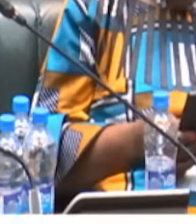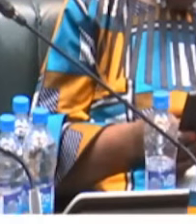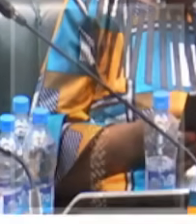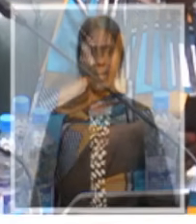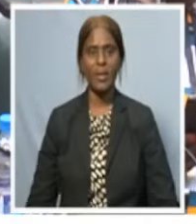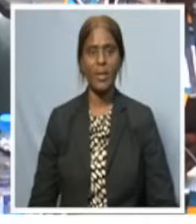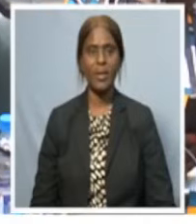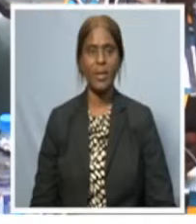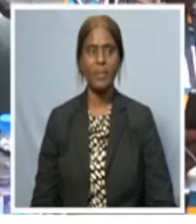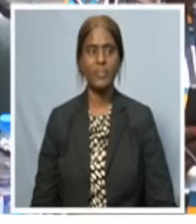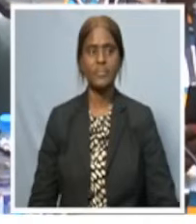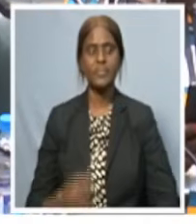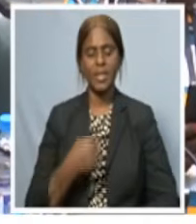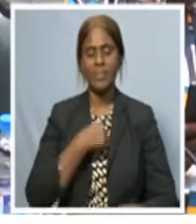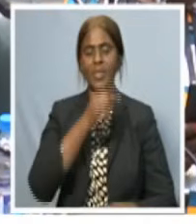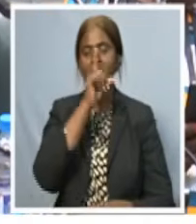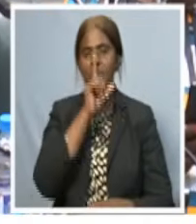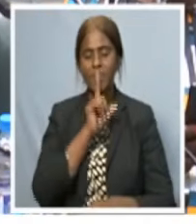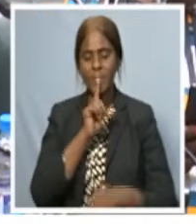here,